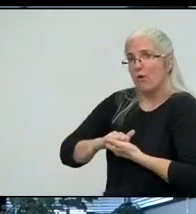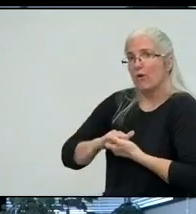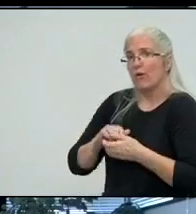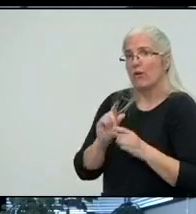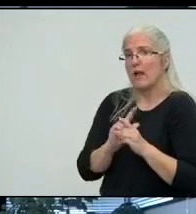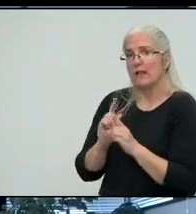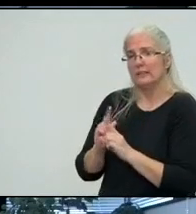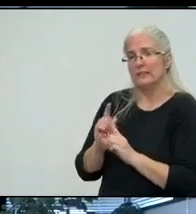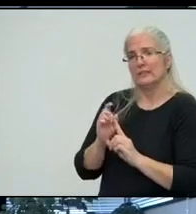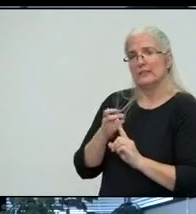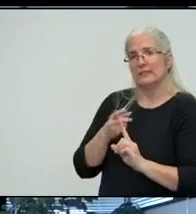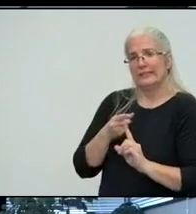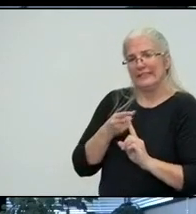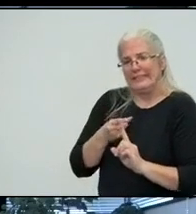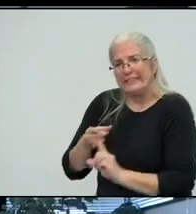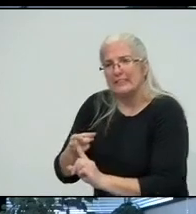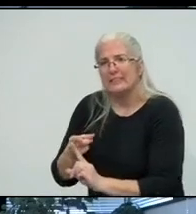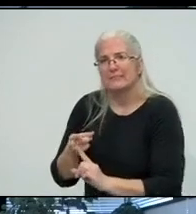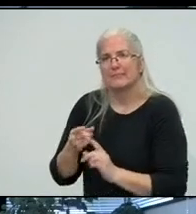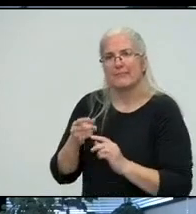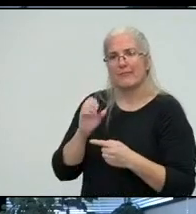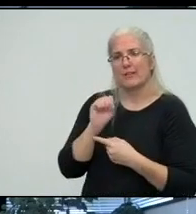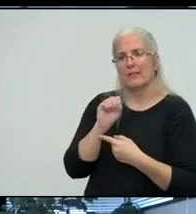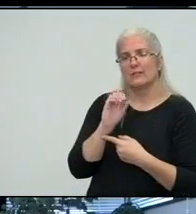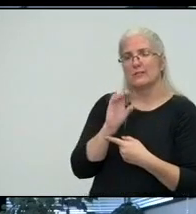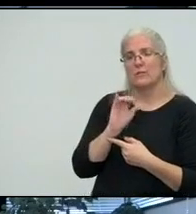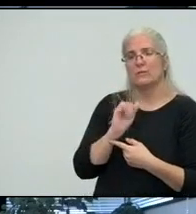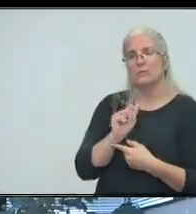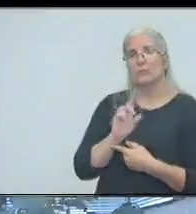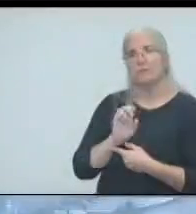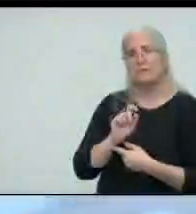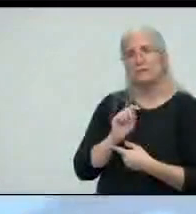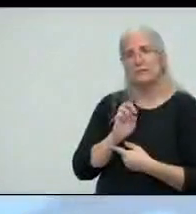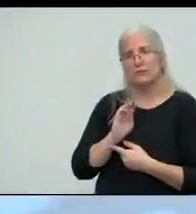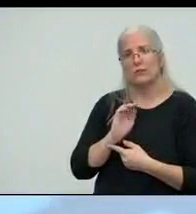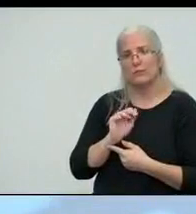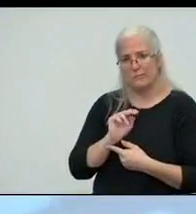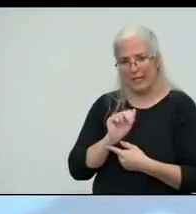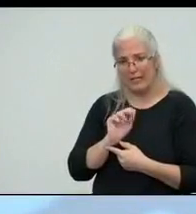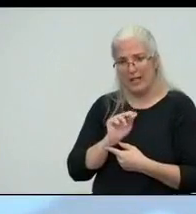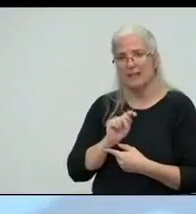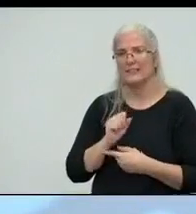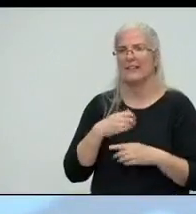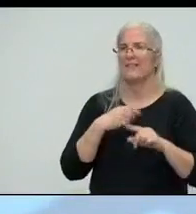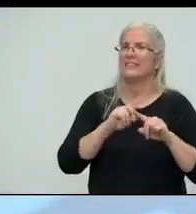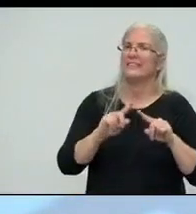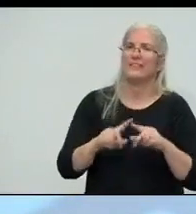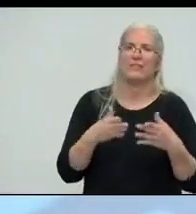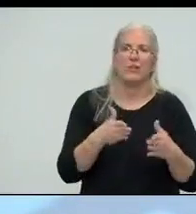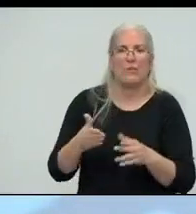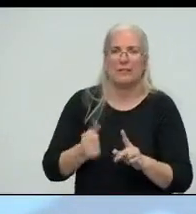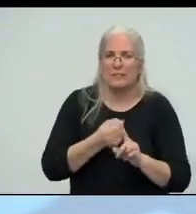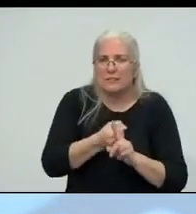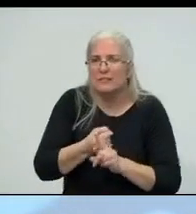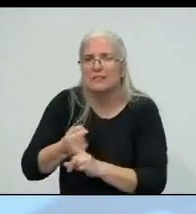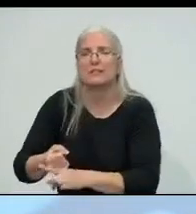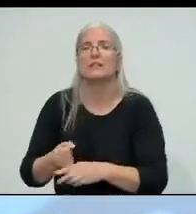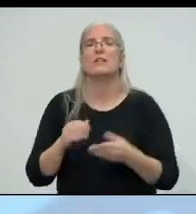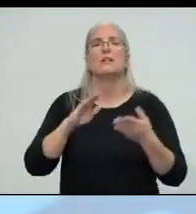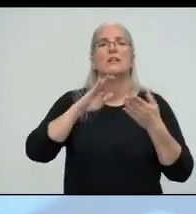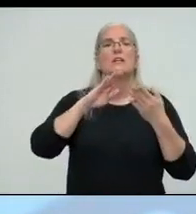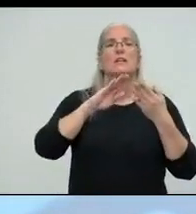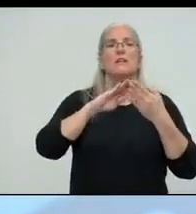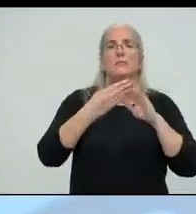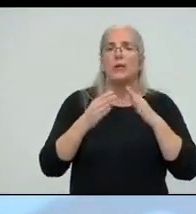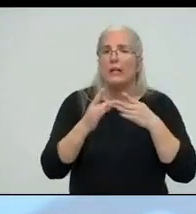health. Because social determinants are multifactorial, they involve business leaders, communities leaders, social service leaders.